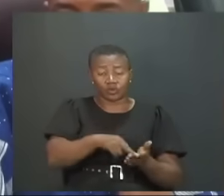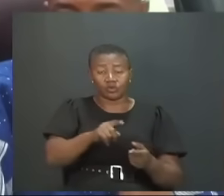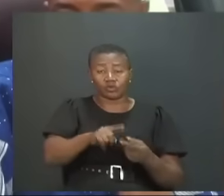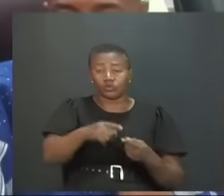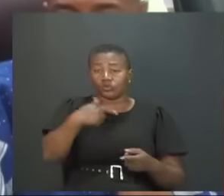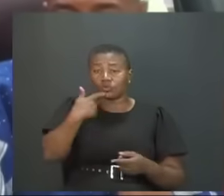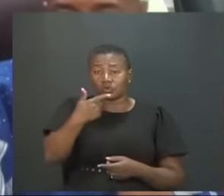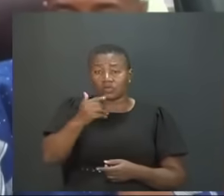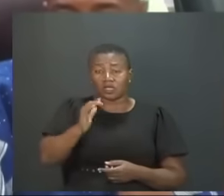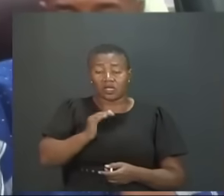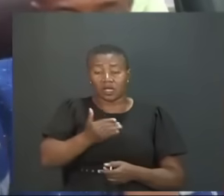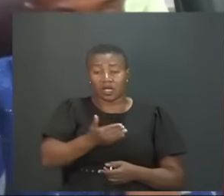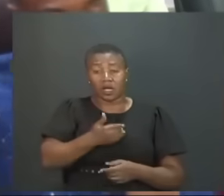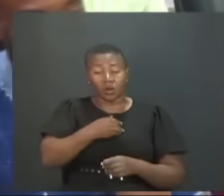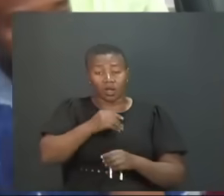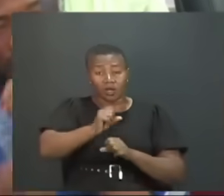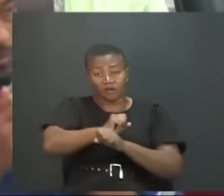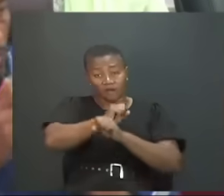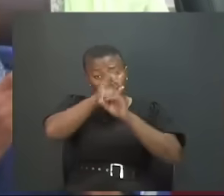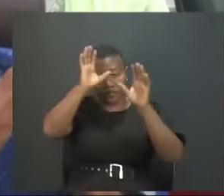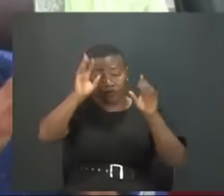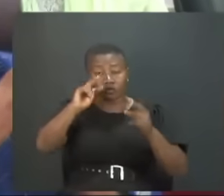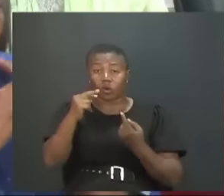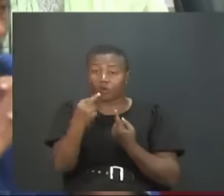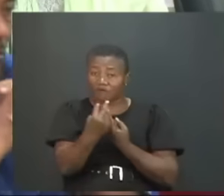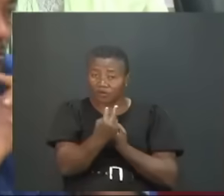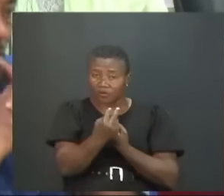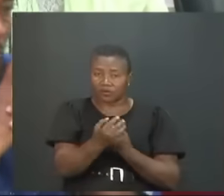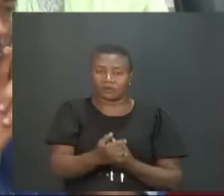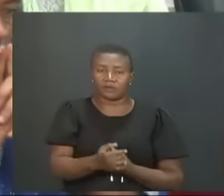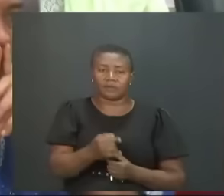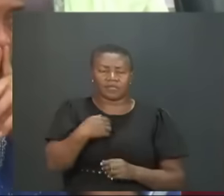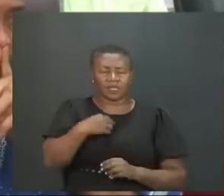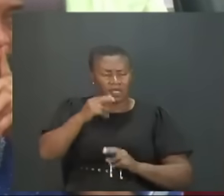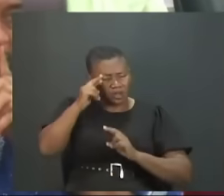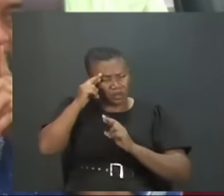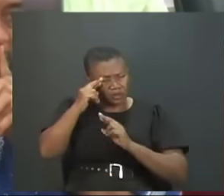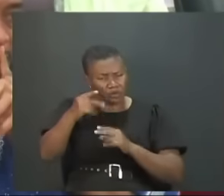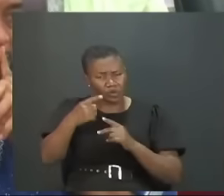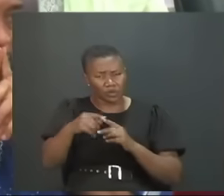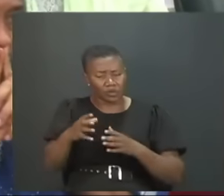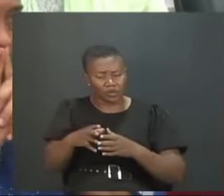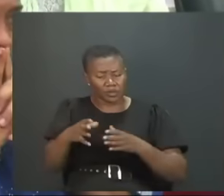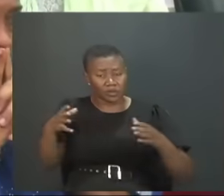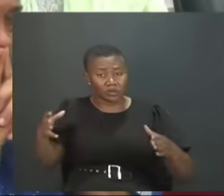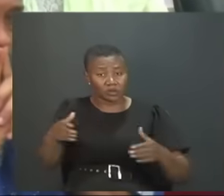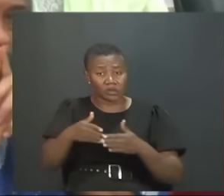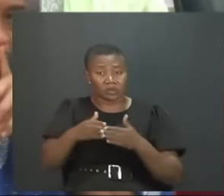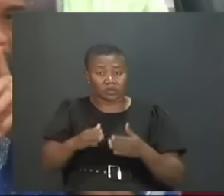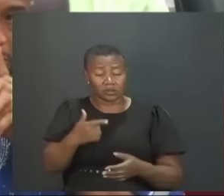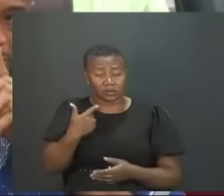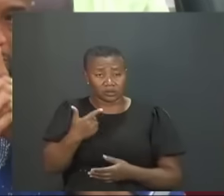I respect what the Majority Leader said.